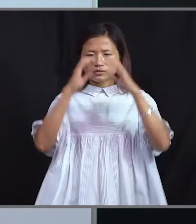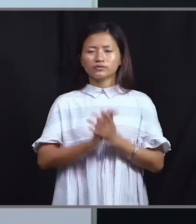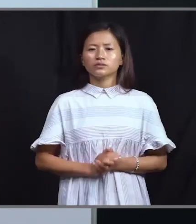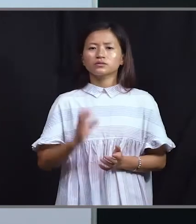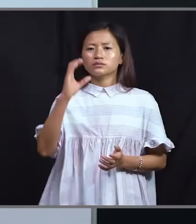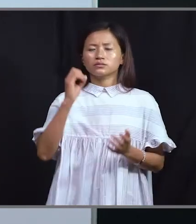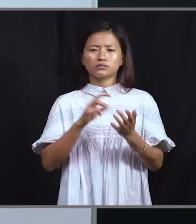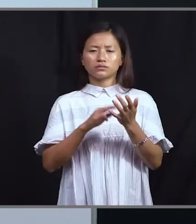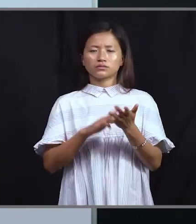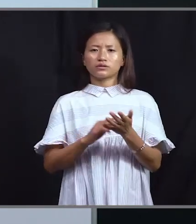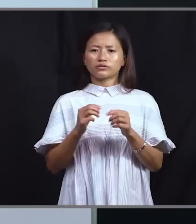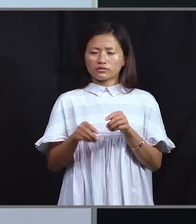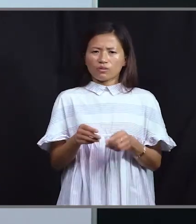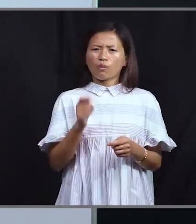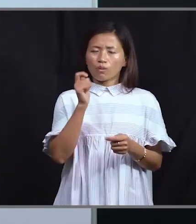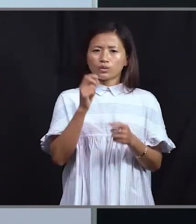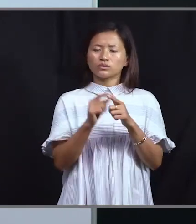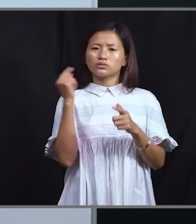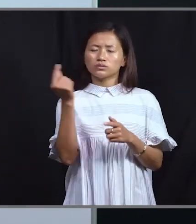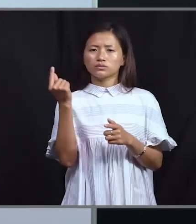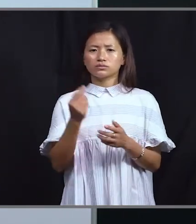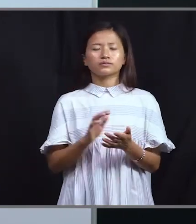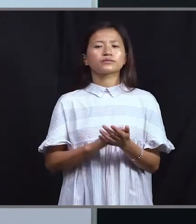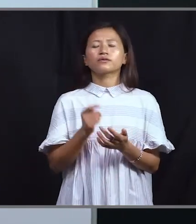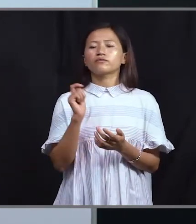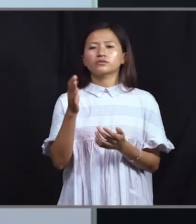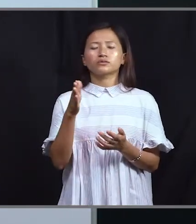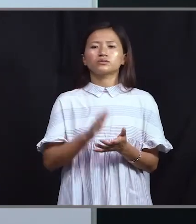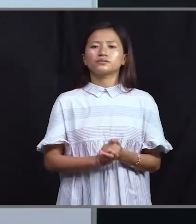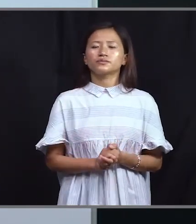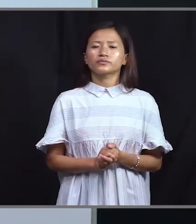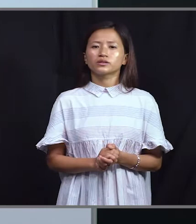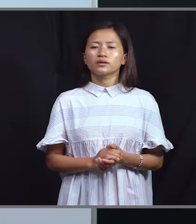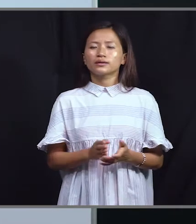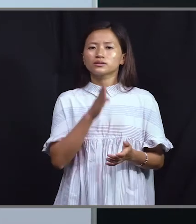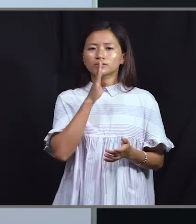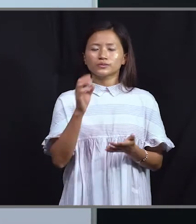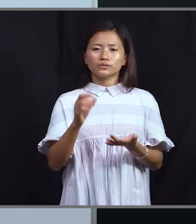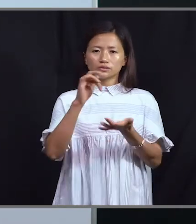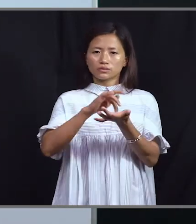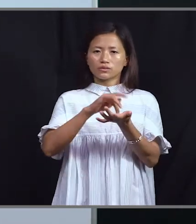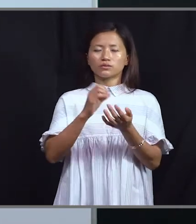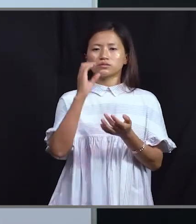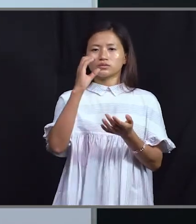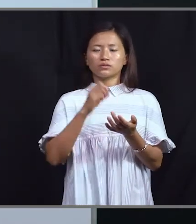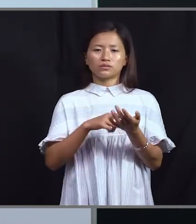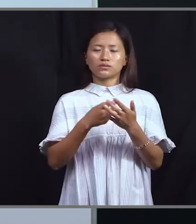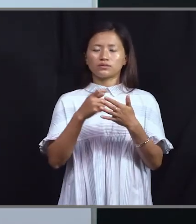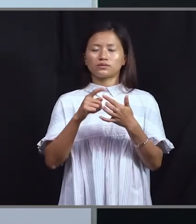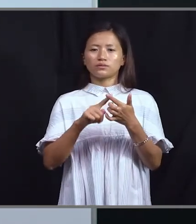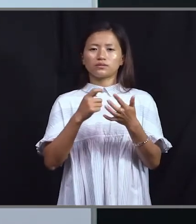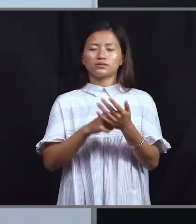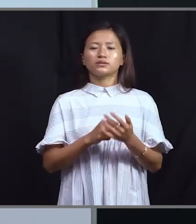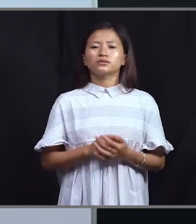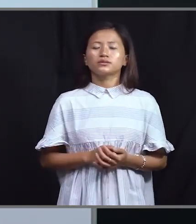a functions of management, but it is not a functions of management, but it is considered to be the core, the essence of management. Why? Because absence